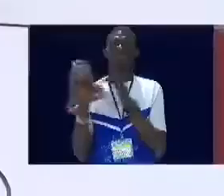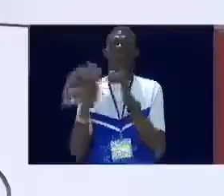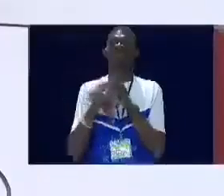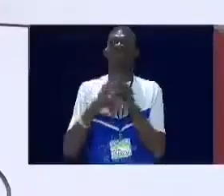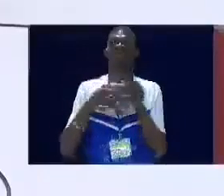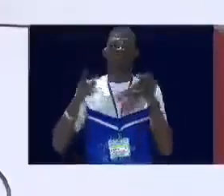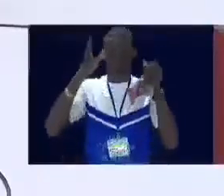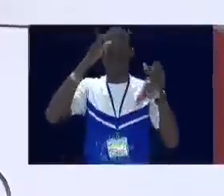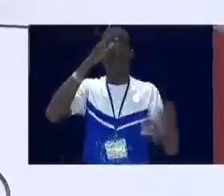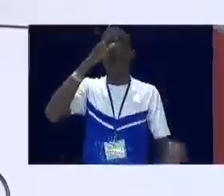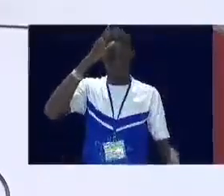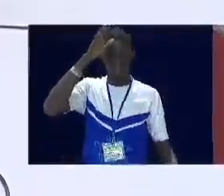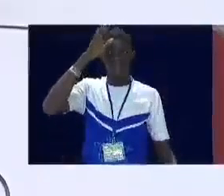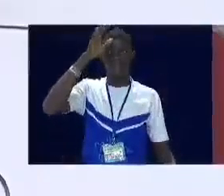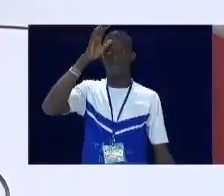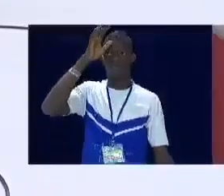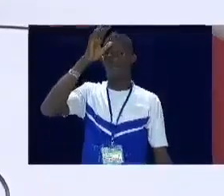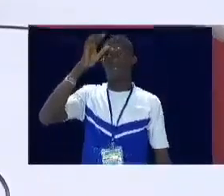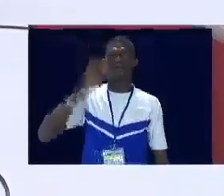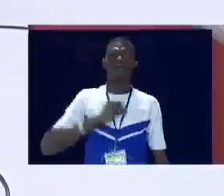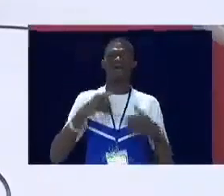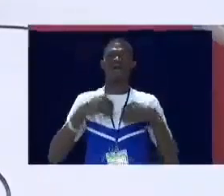Father, I have done